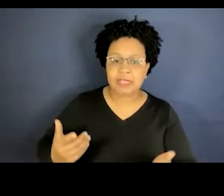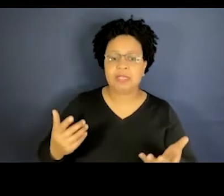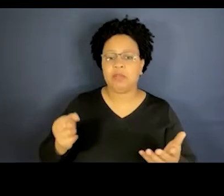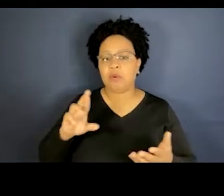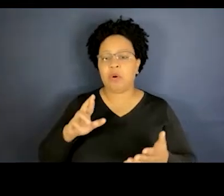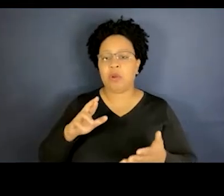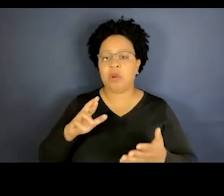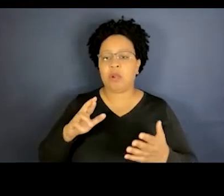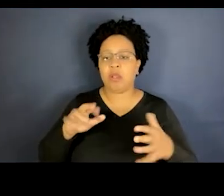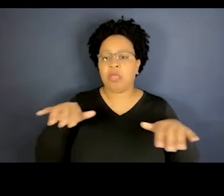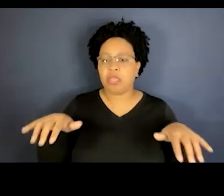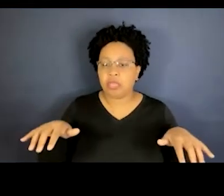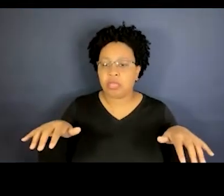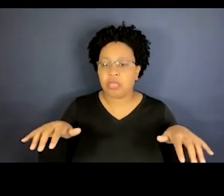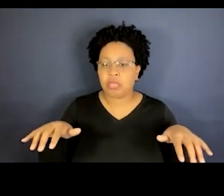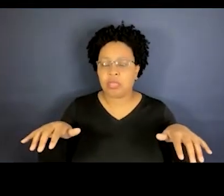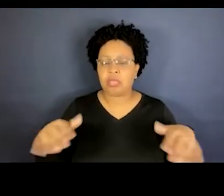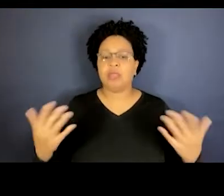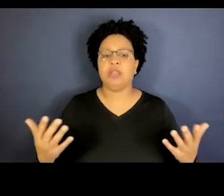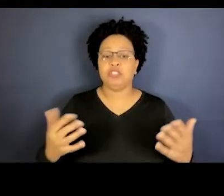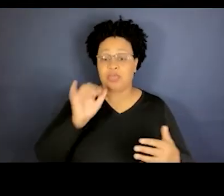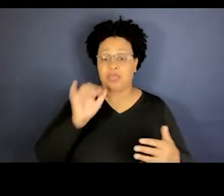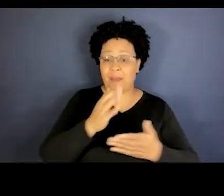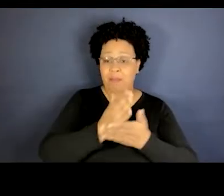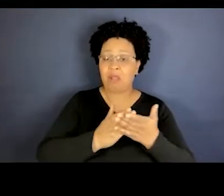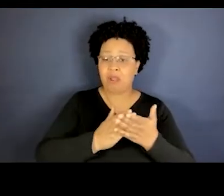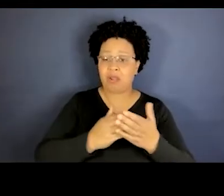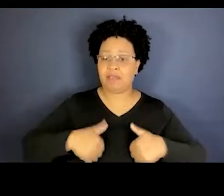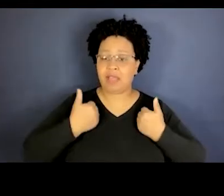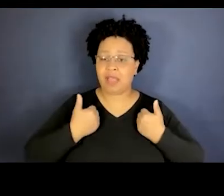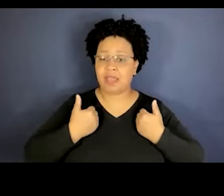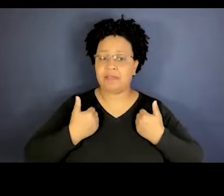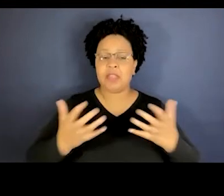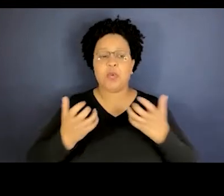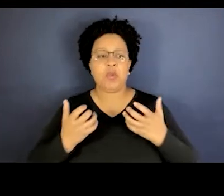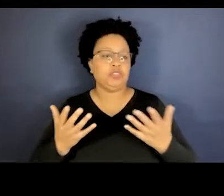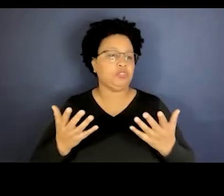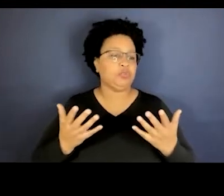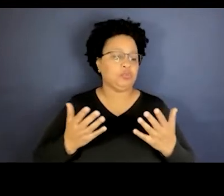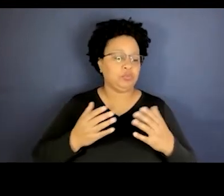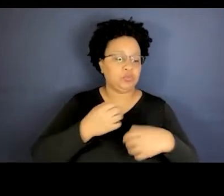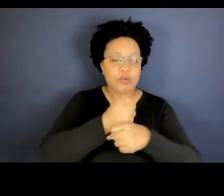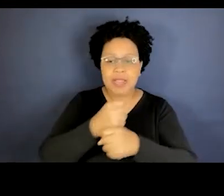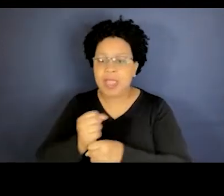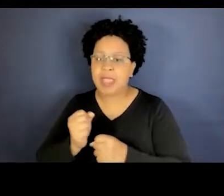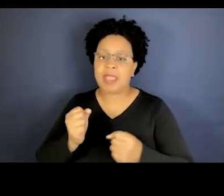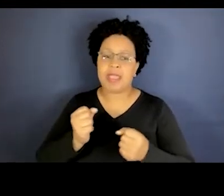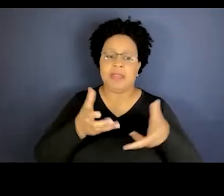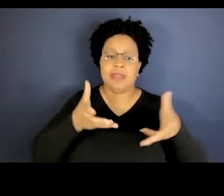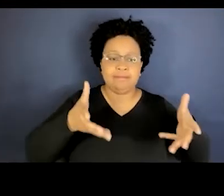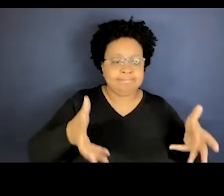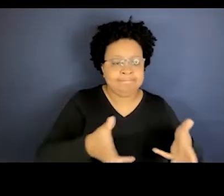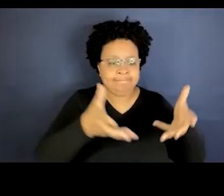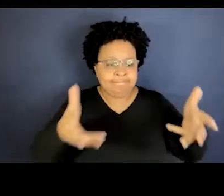during this stage, adults will strive to create and nurture things that will outlast